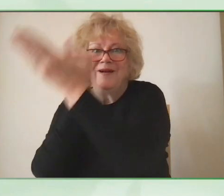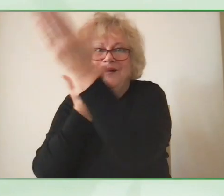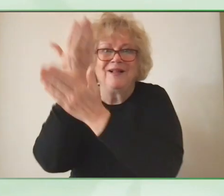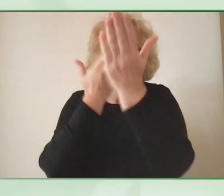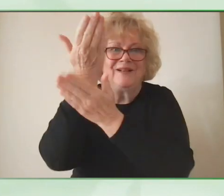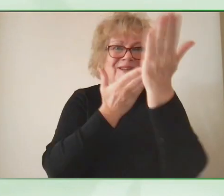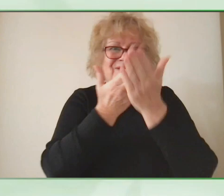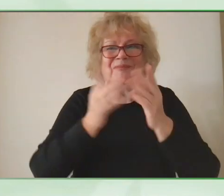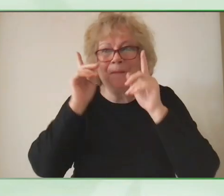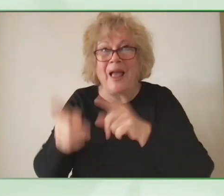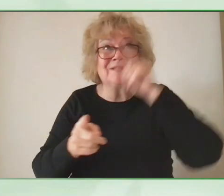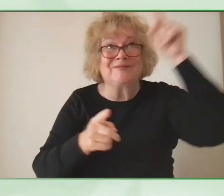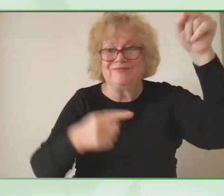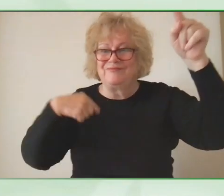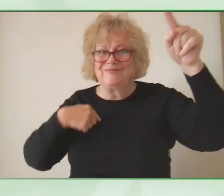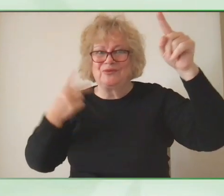Yeah,